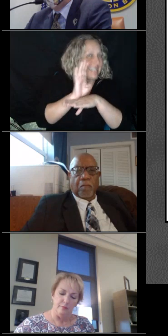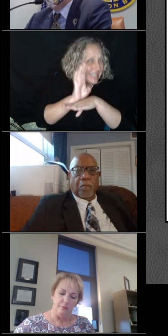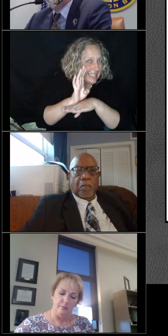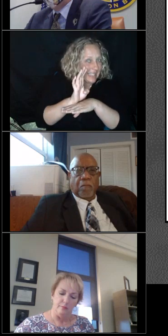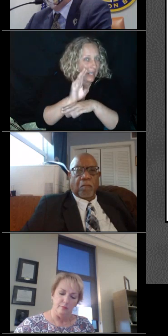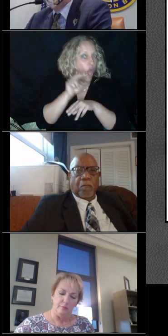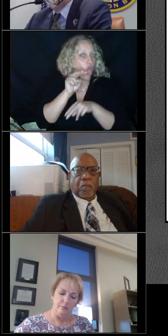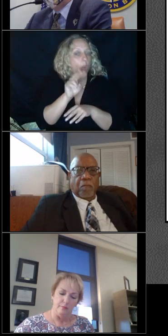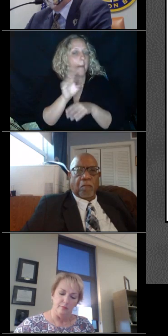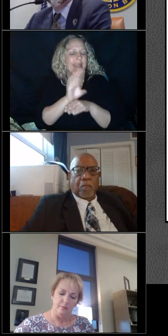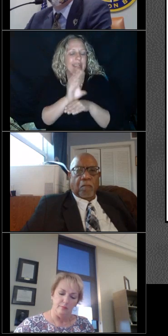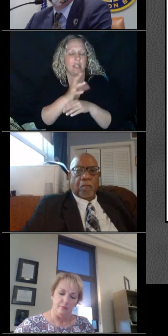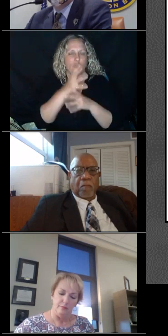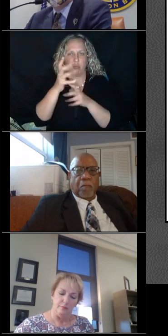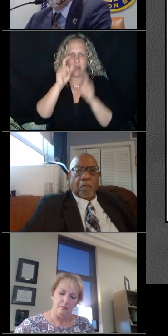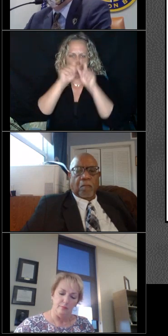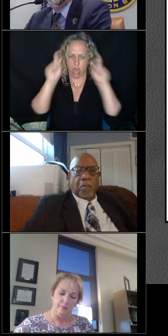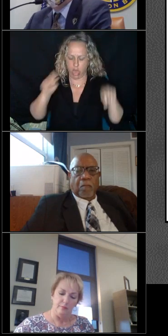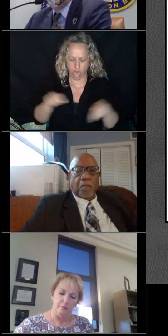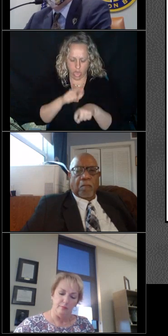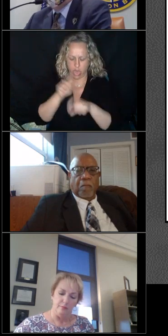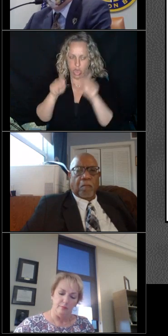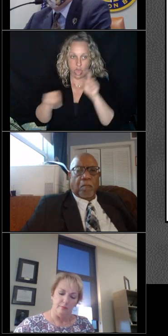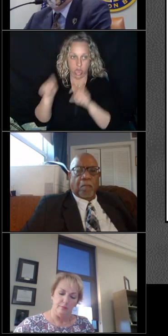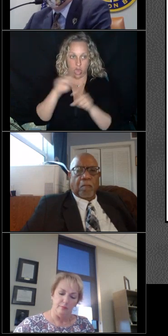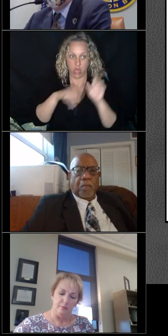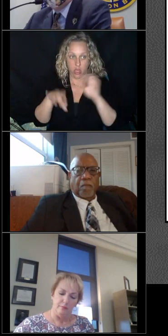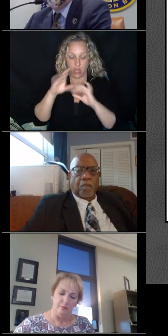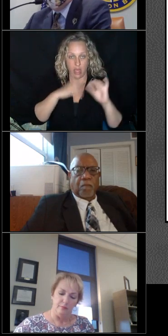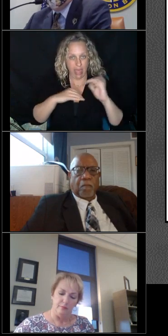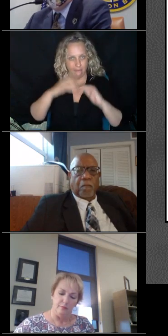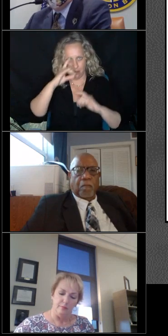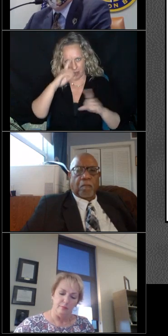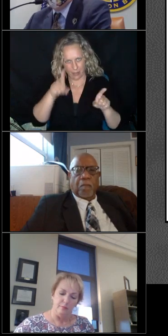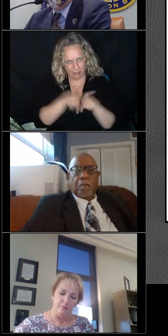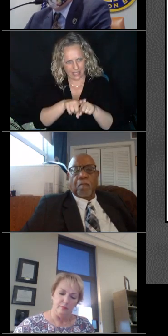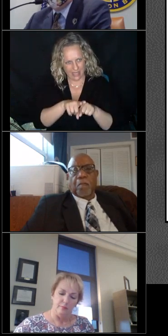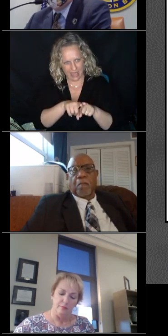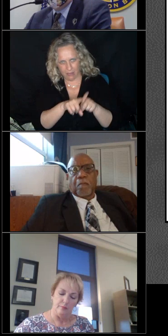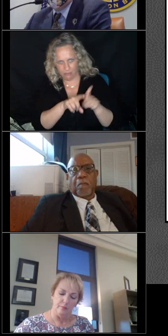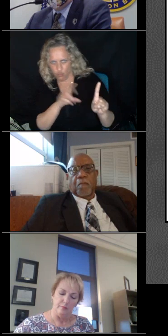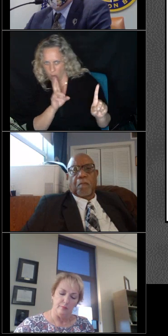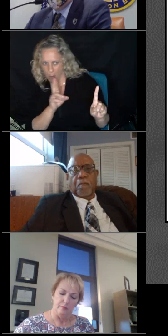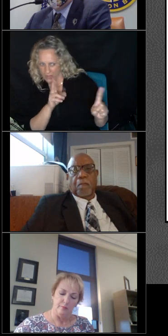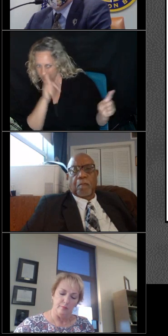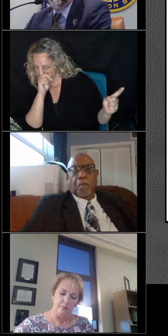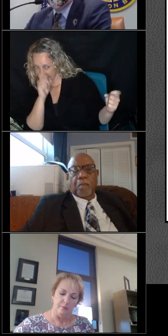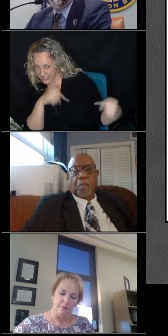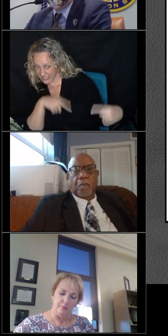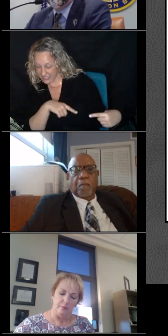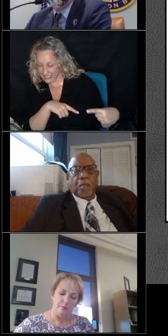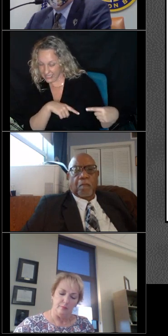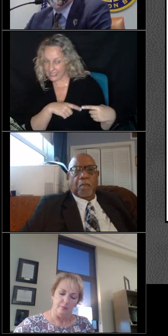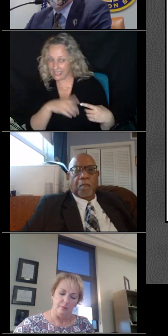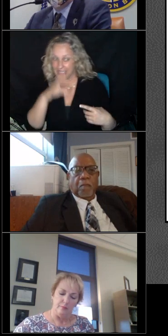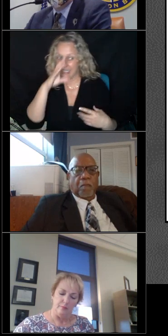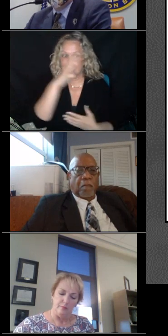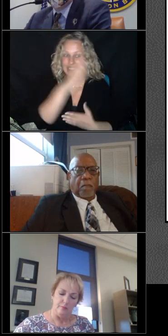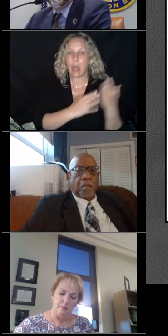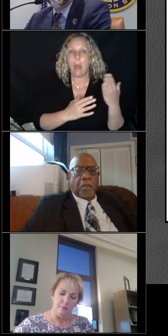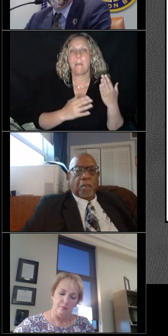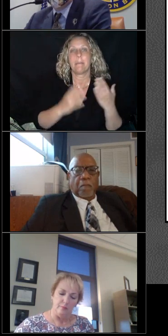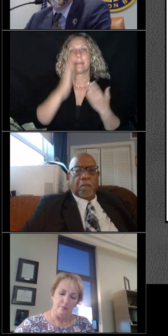all the different segmentations. So I don't know if I'm thinking the same way that Commissioner Romulus is, that some of these just look a little busy with